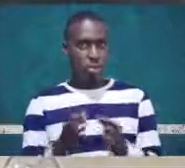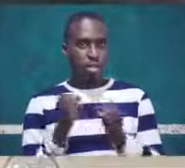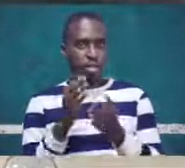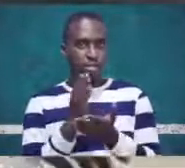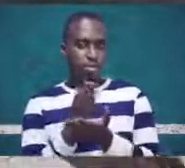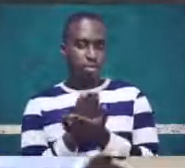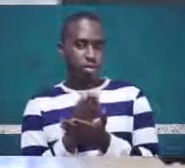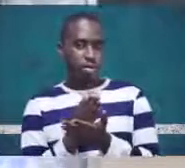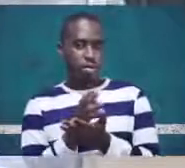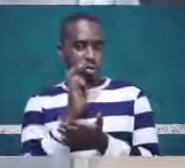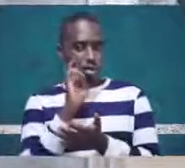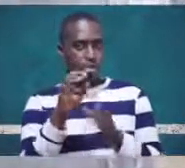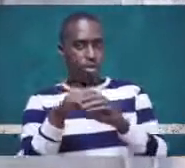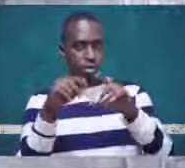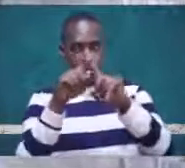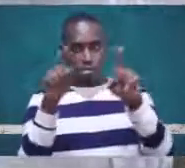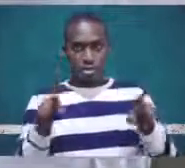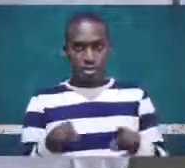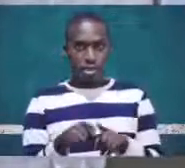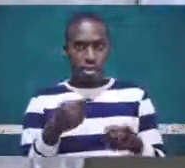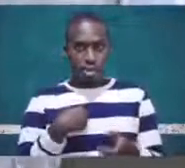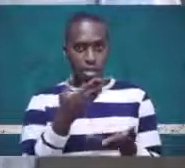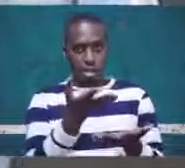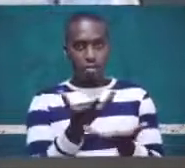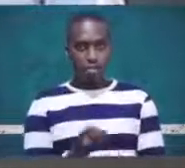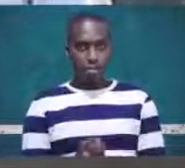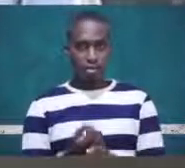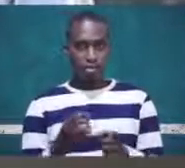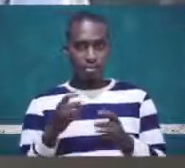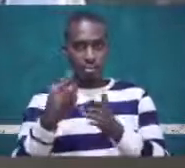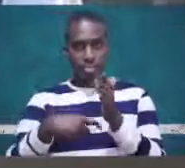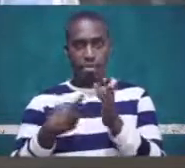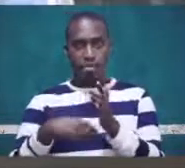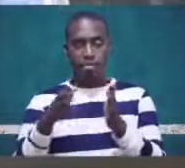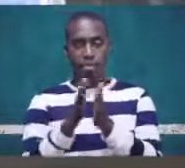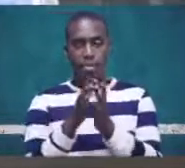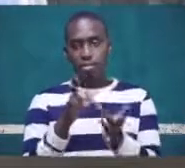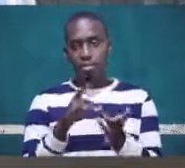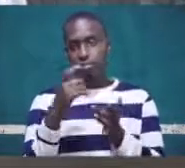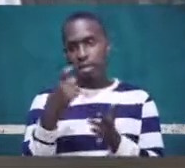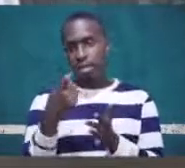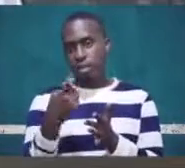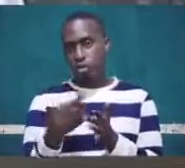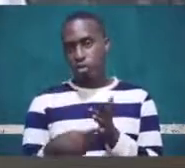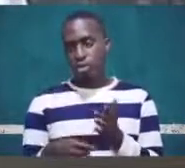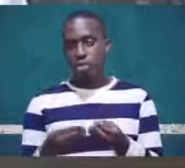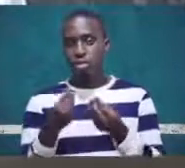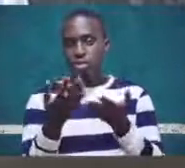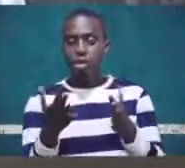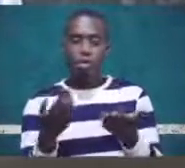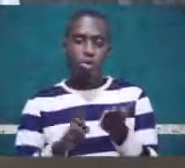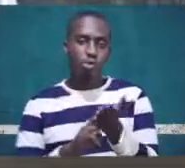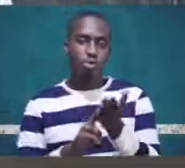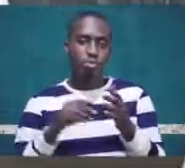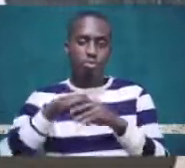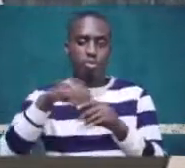read it from the screen, here we have it's charged on specific goods produced or consumed within